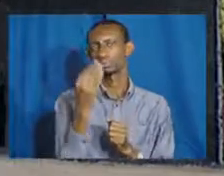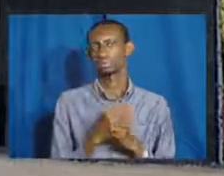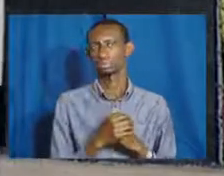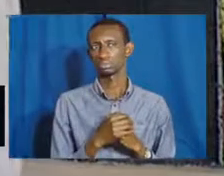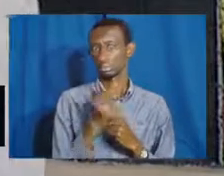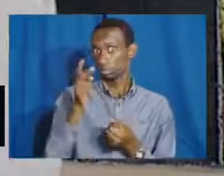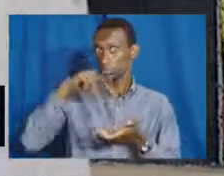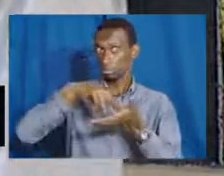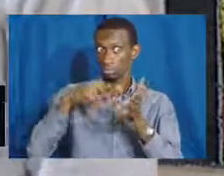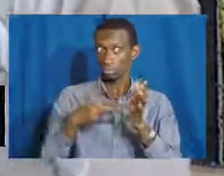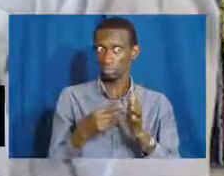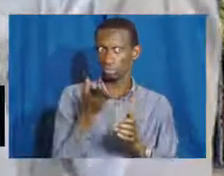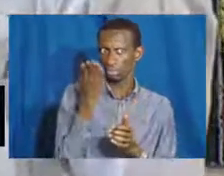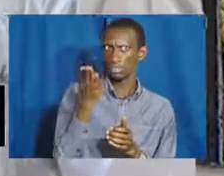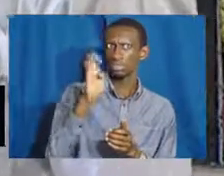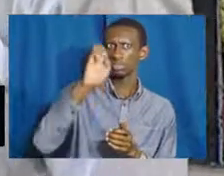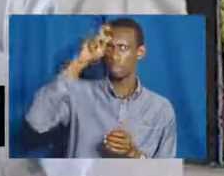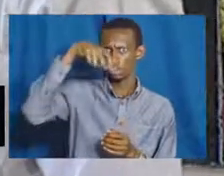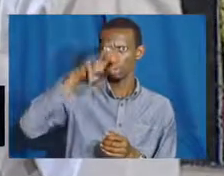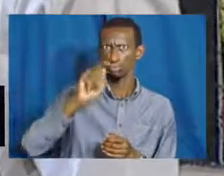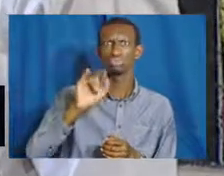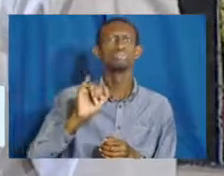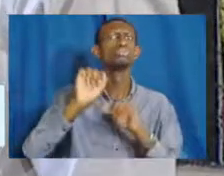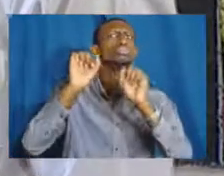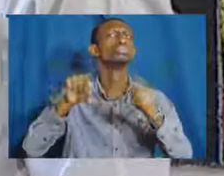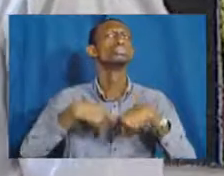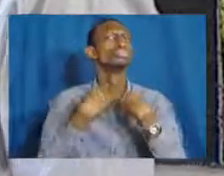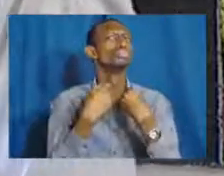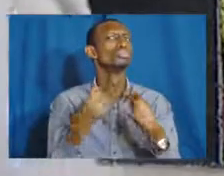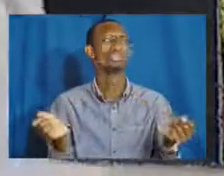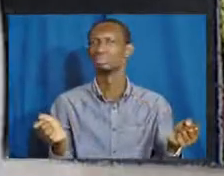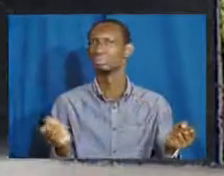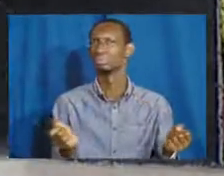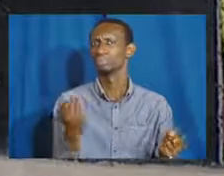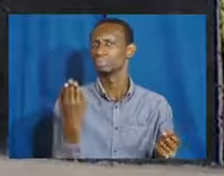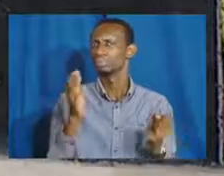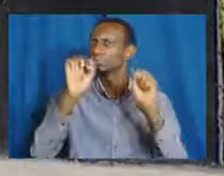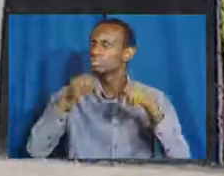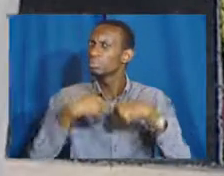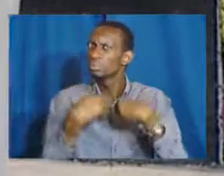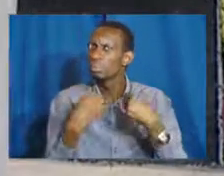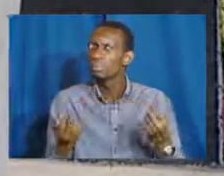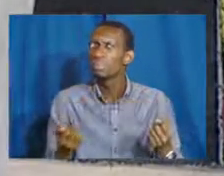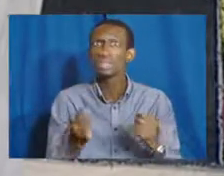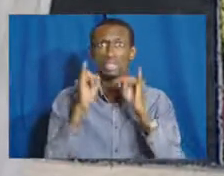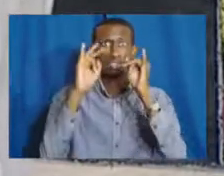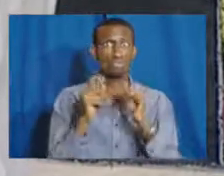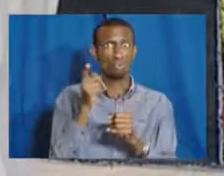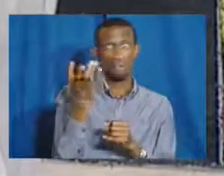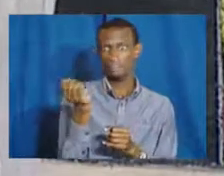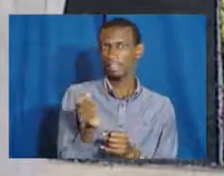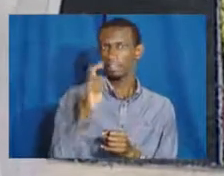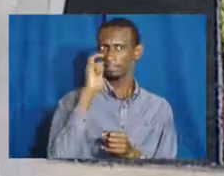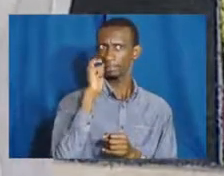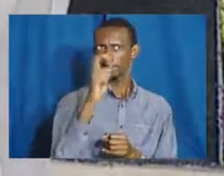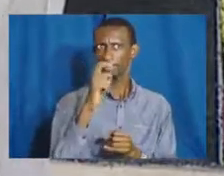means this equation is impossible. It's impossible. Even if you take x to